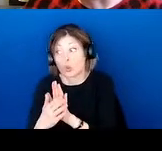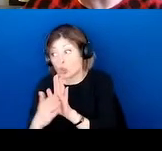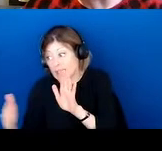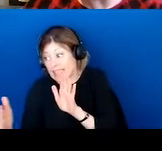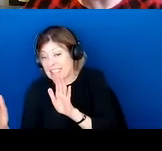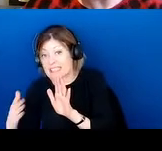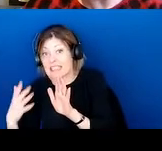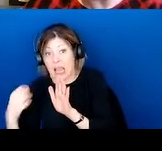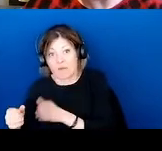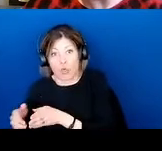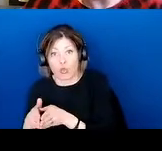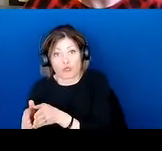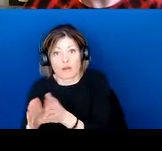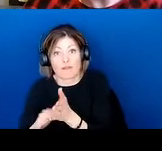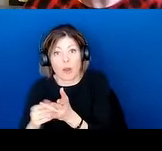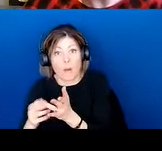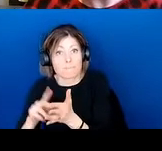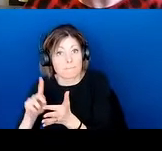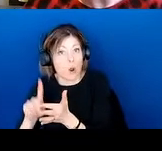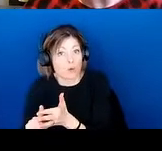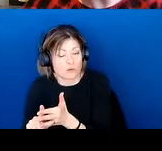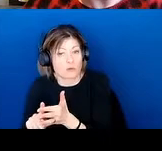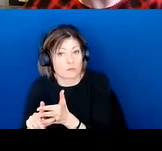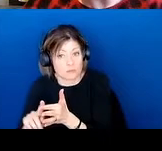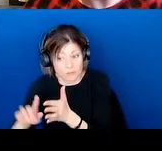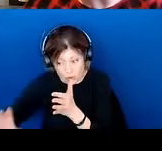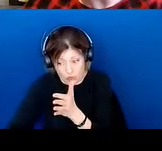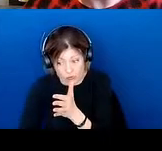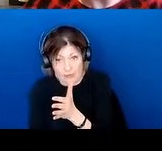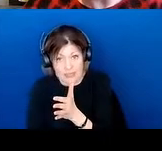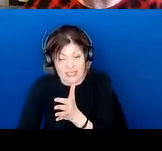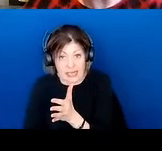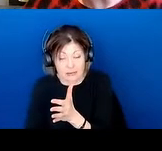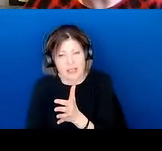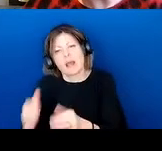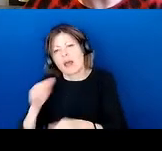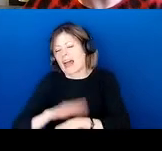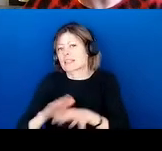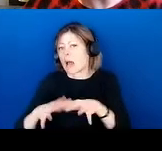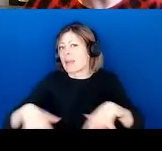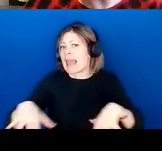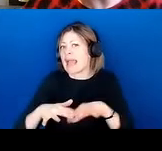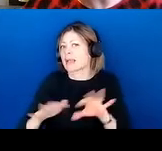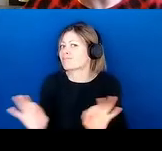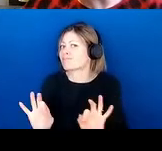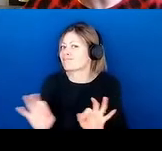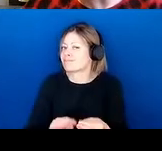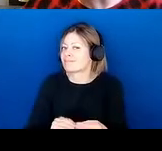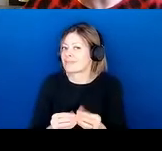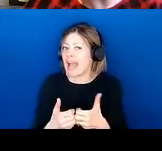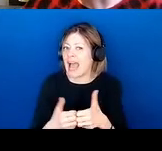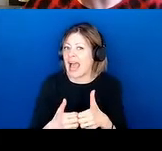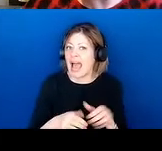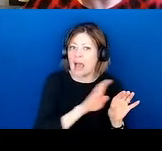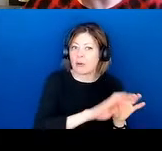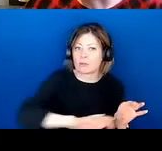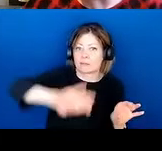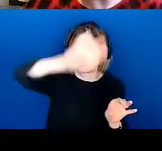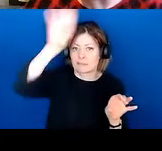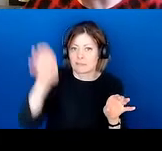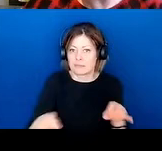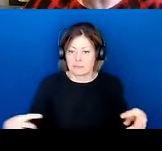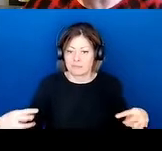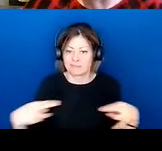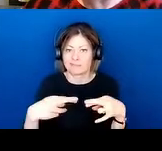south. There was no lake to speak of. He created that from a small donut-shaped oxbow